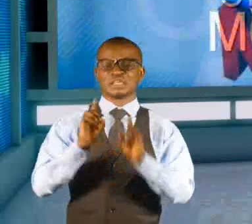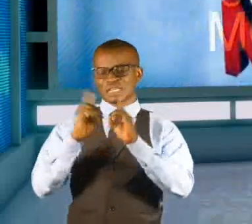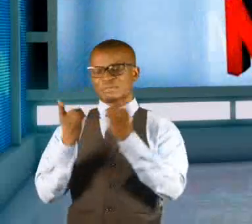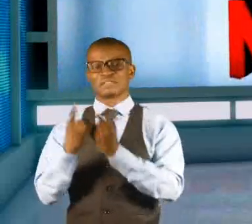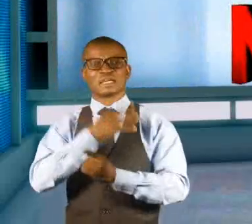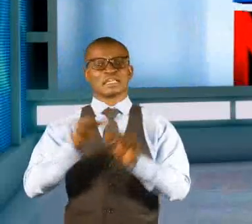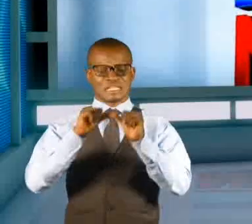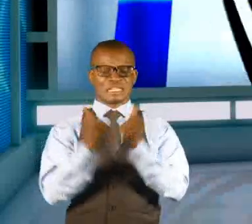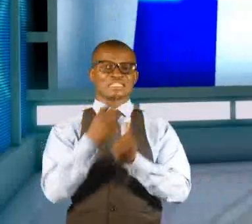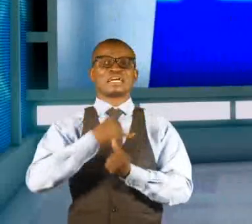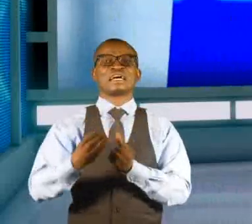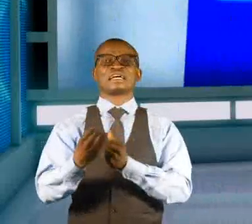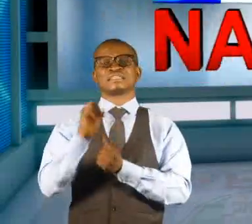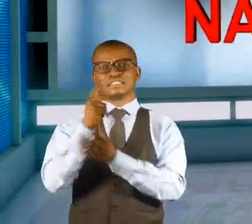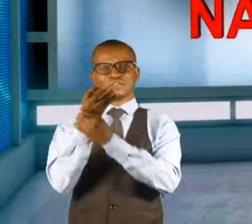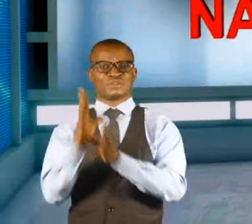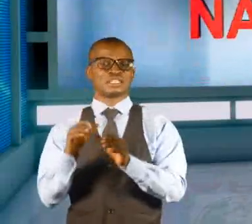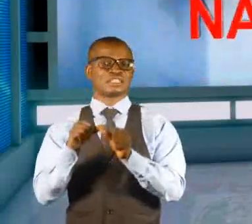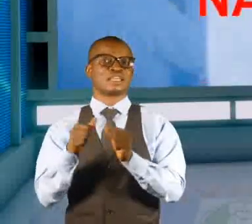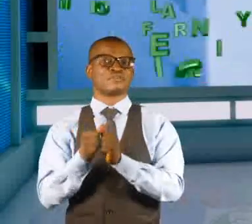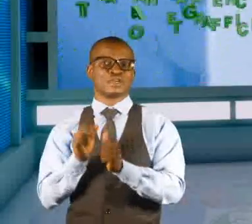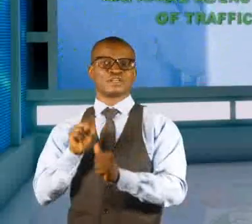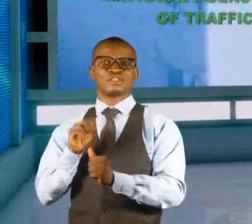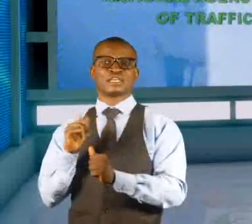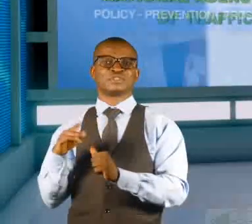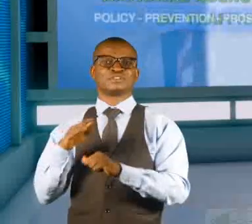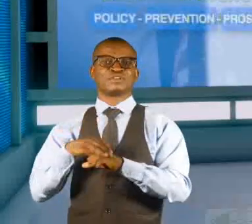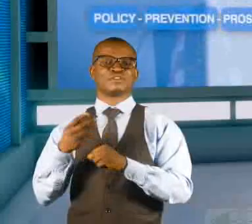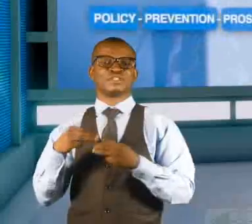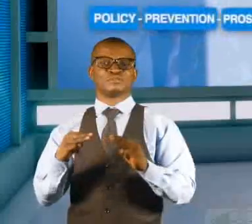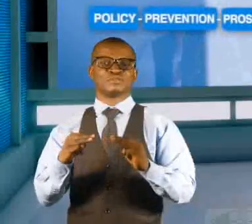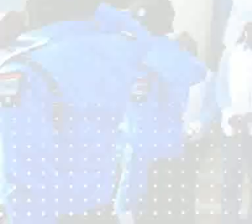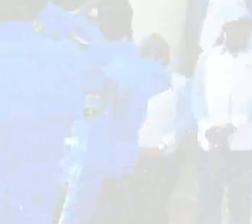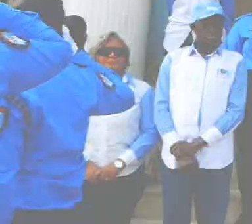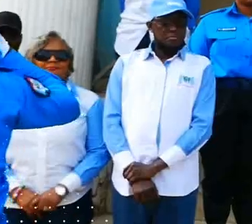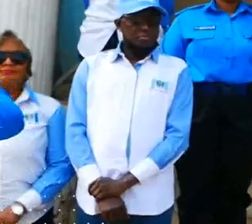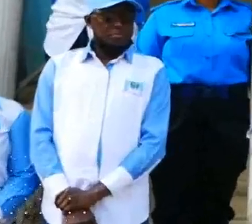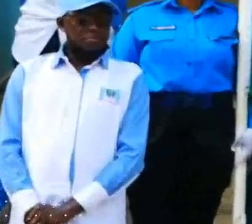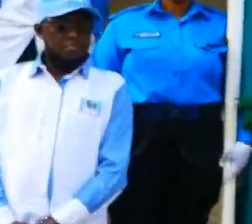departments, agencies and stakeholders. Stay with NAPTIP on the Move.